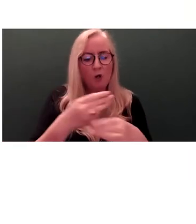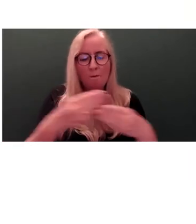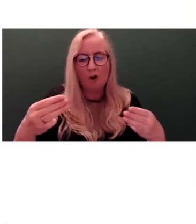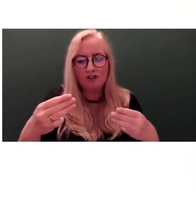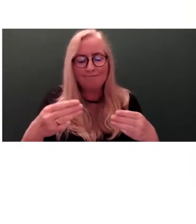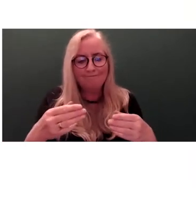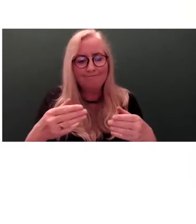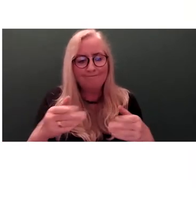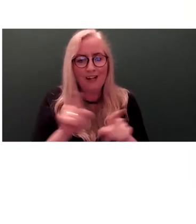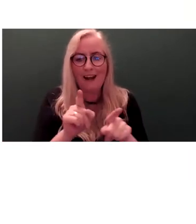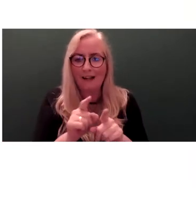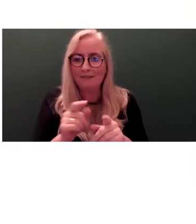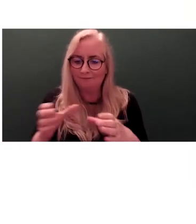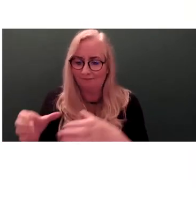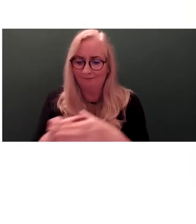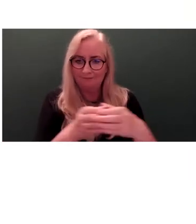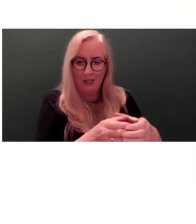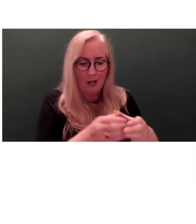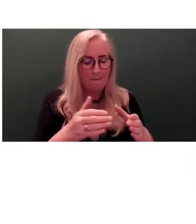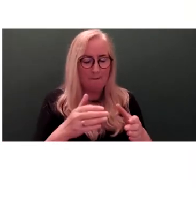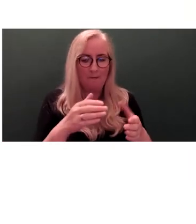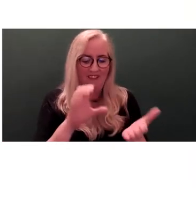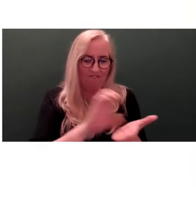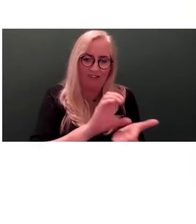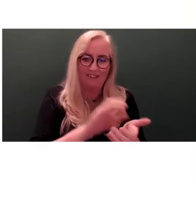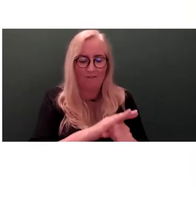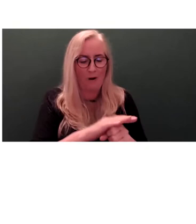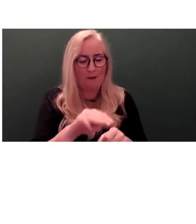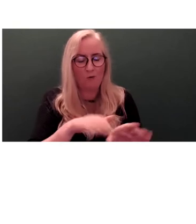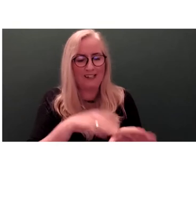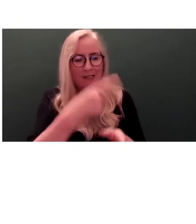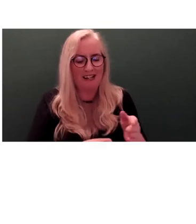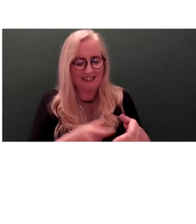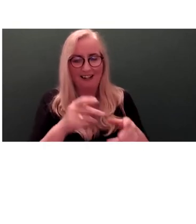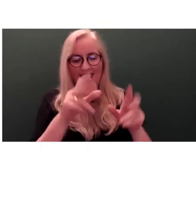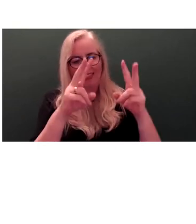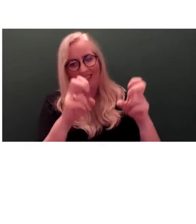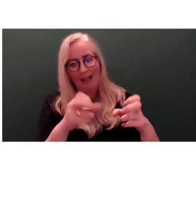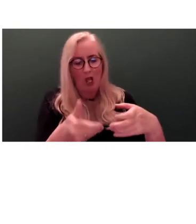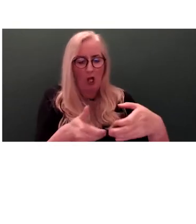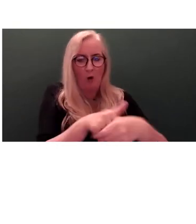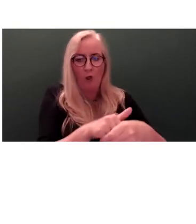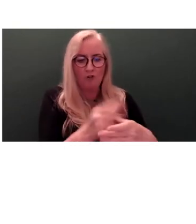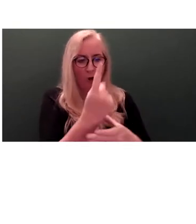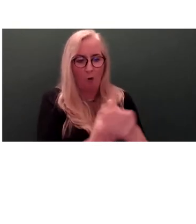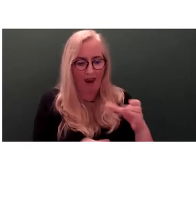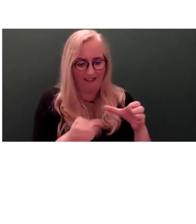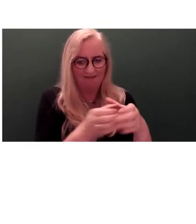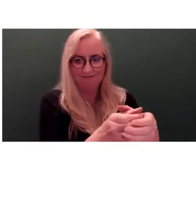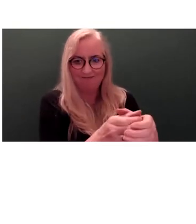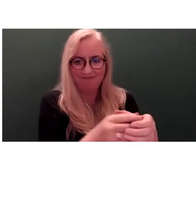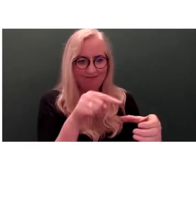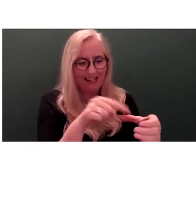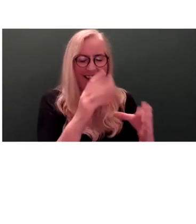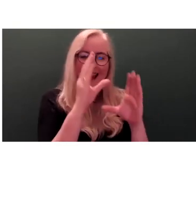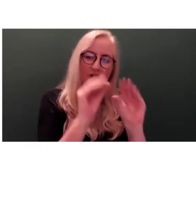to box off provision for people with disabilities into that kind of inclusion pillar, standalone